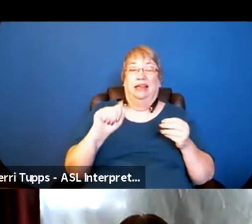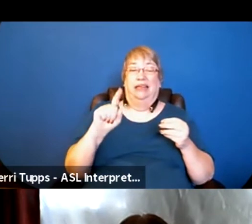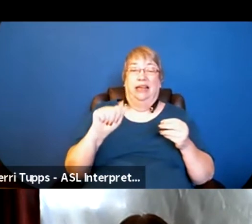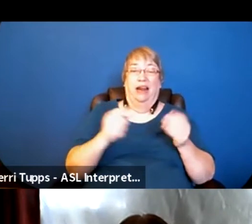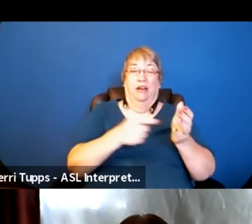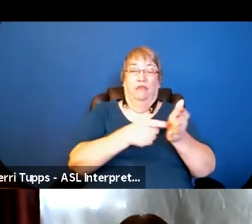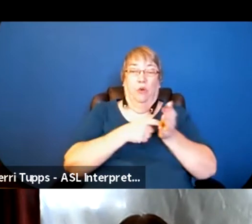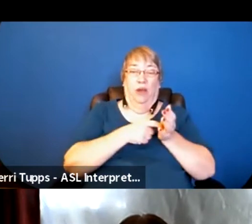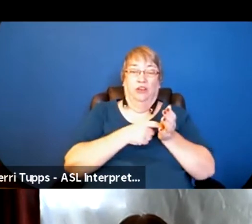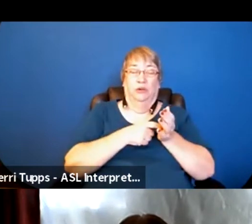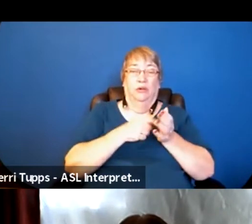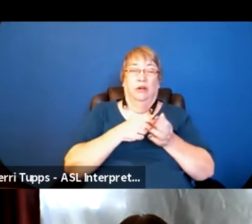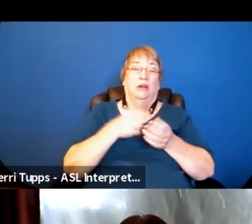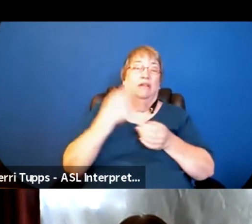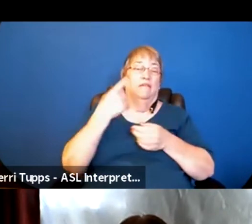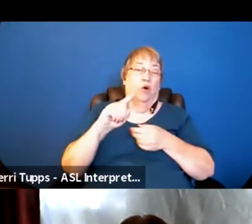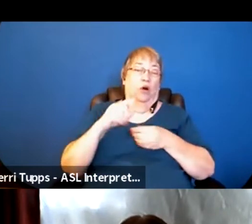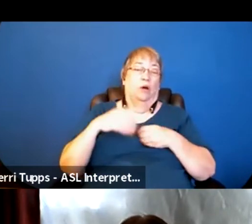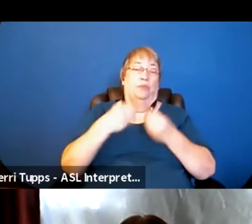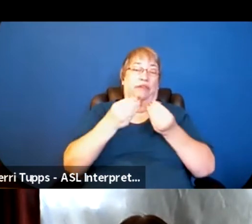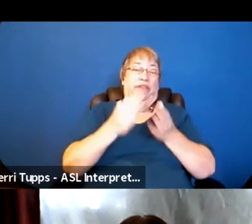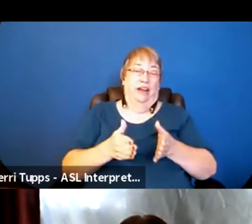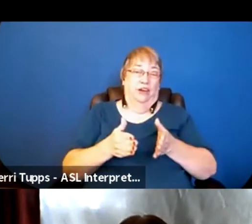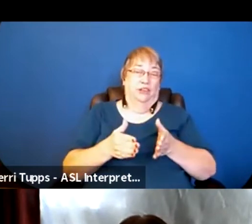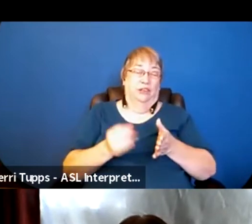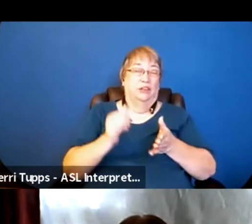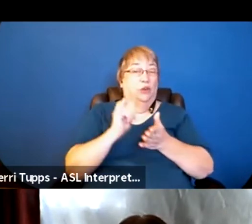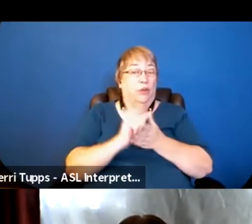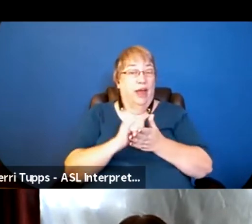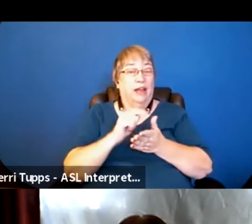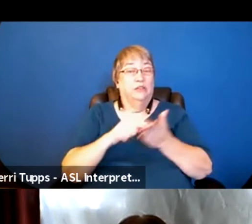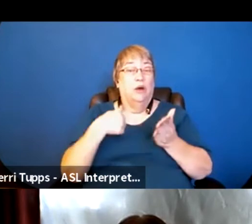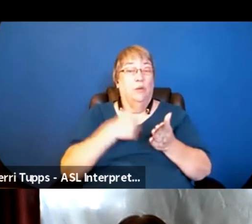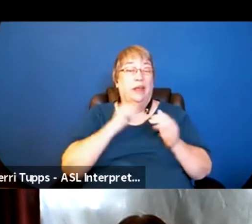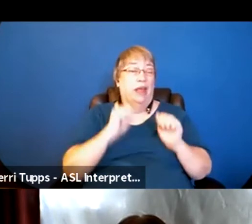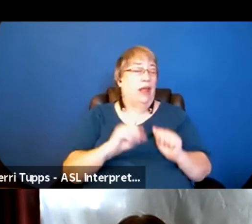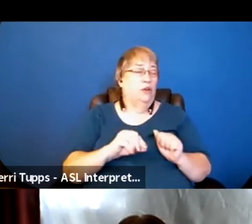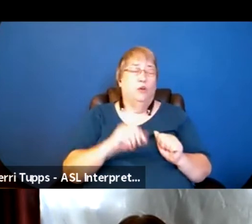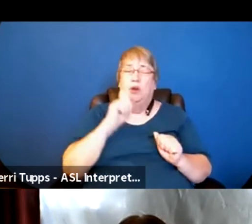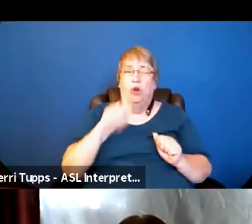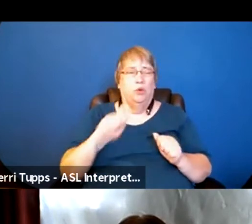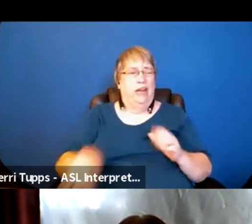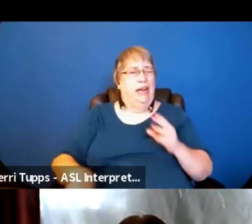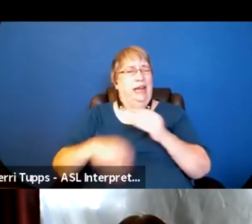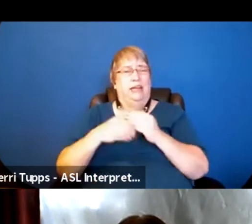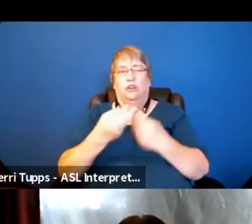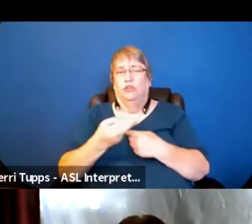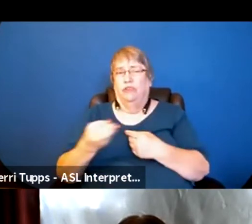for providers. So that's a provider burden effort that we can take without additional resources that we're looking